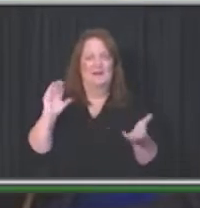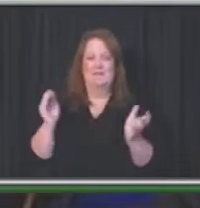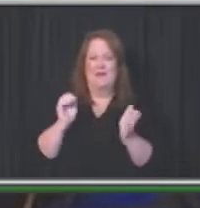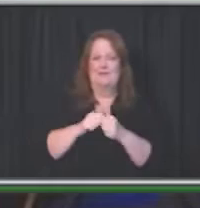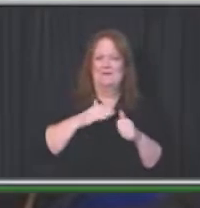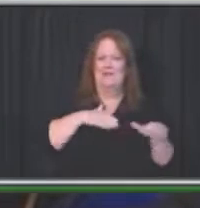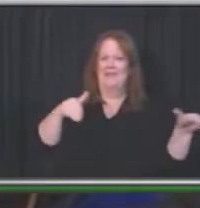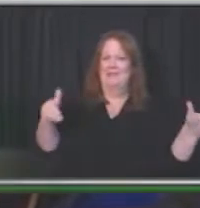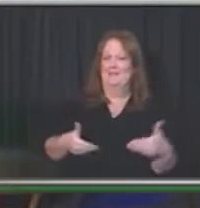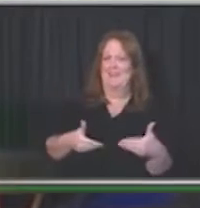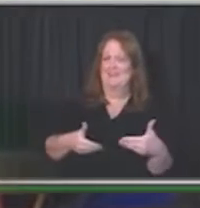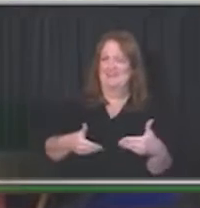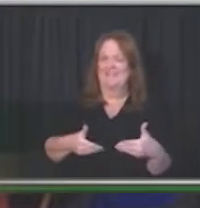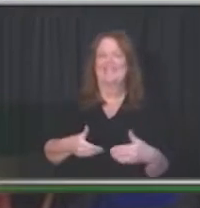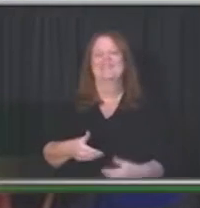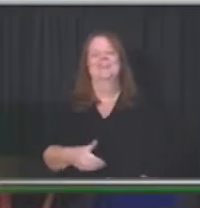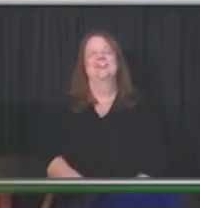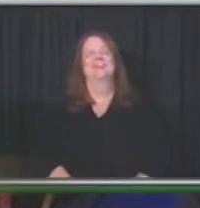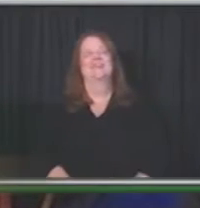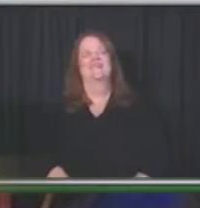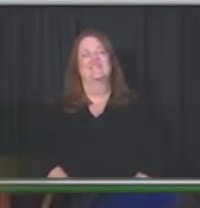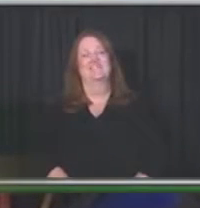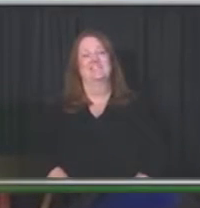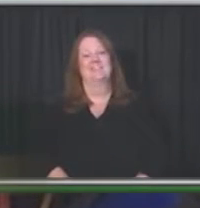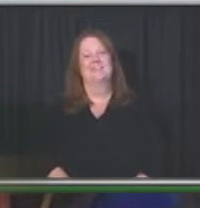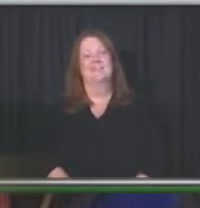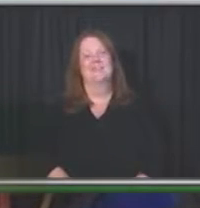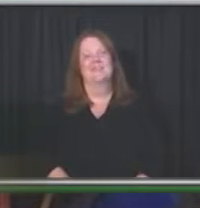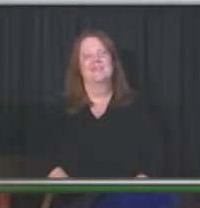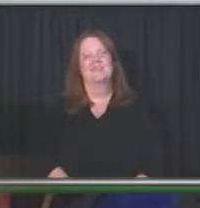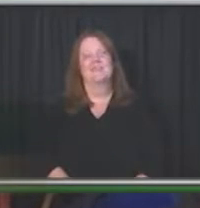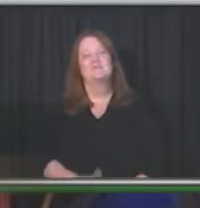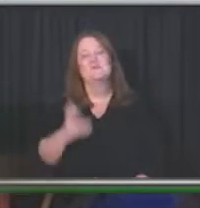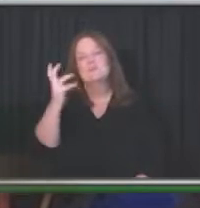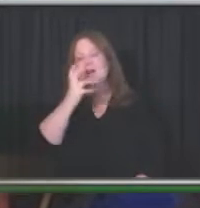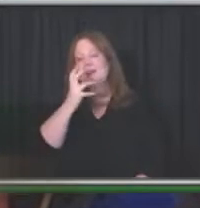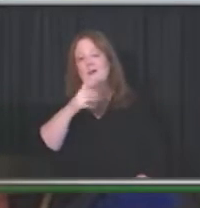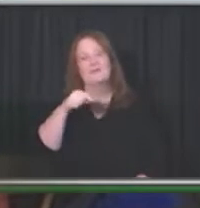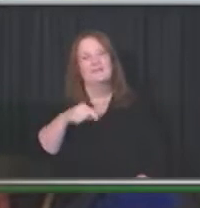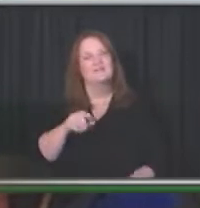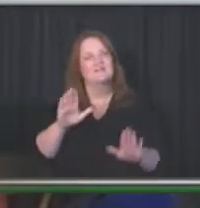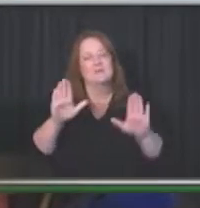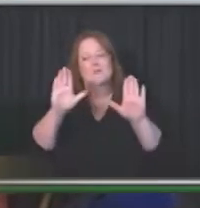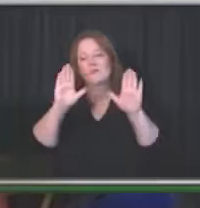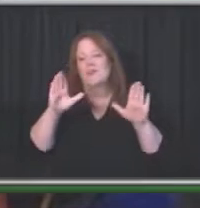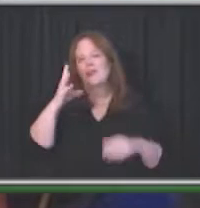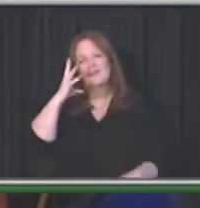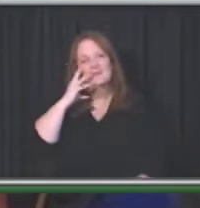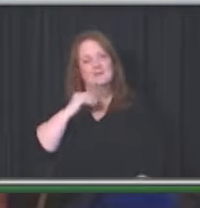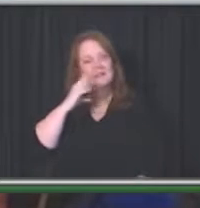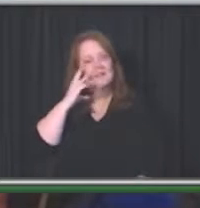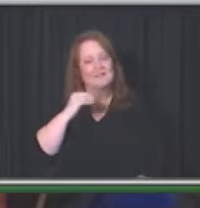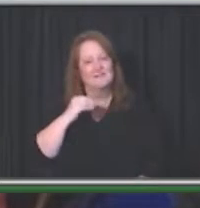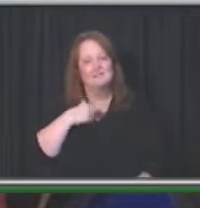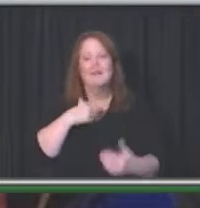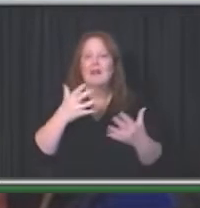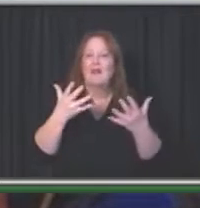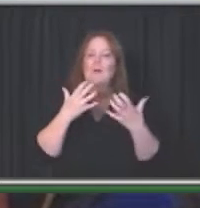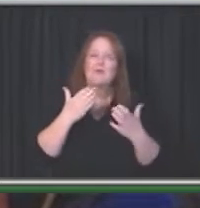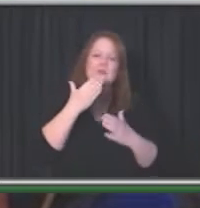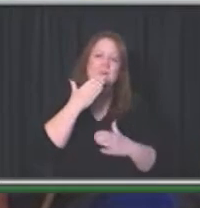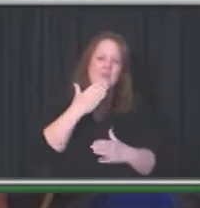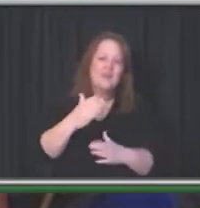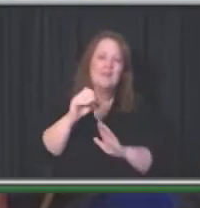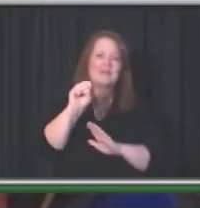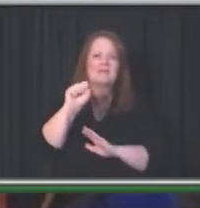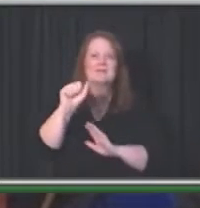but what a great experience. I certainly want to thank Sac State, all of the participants,